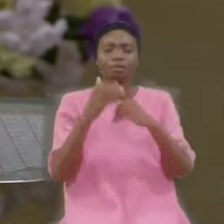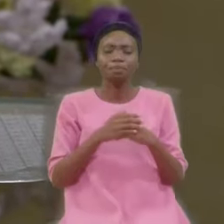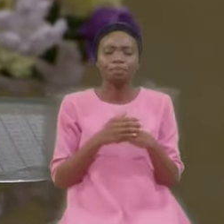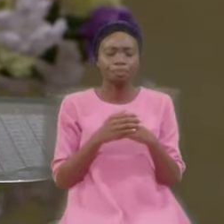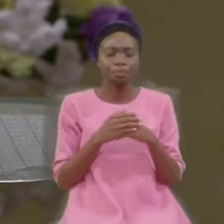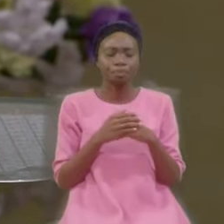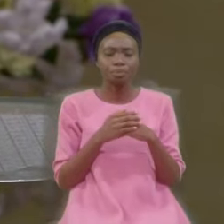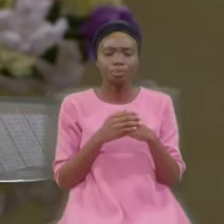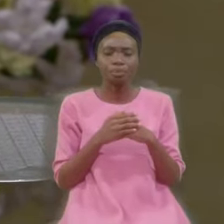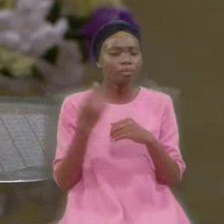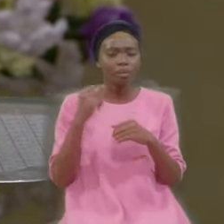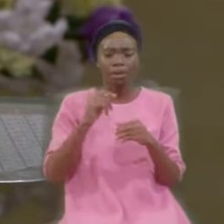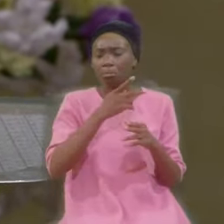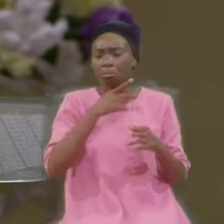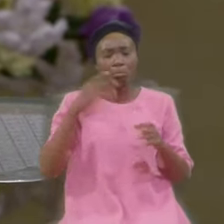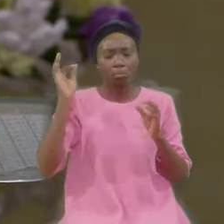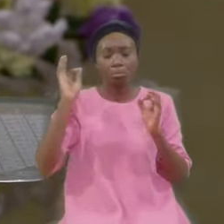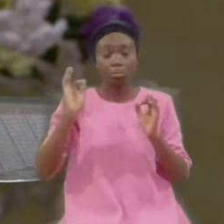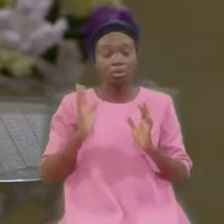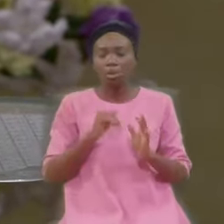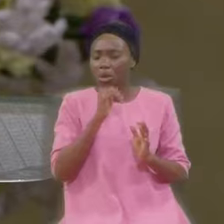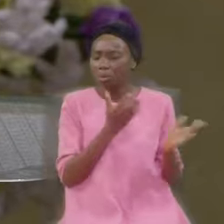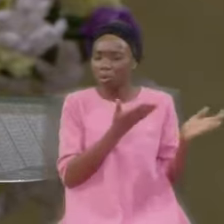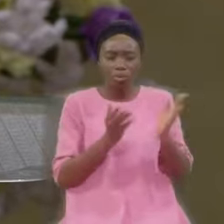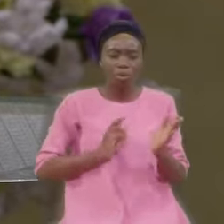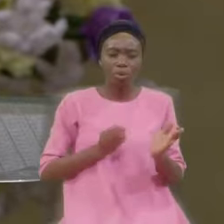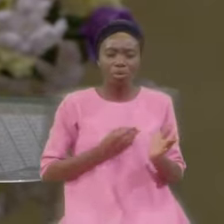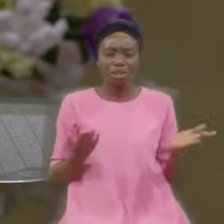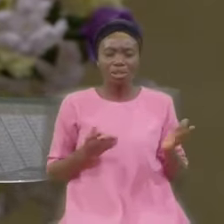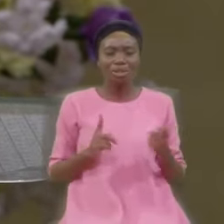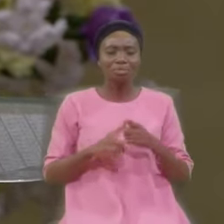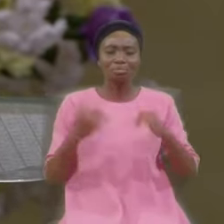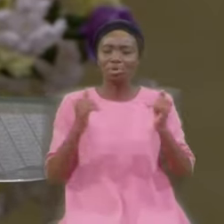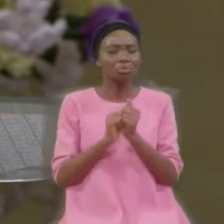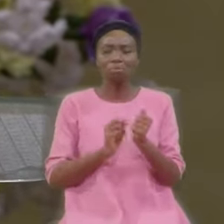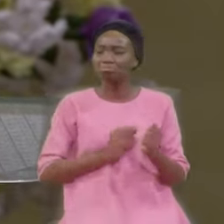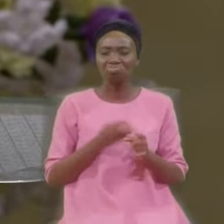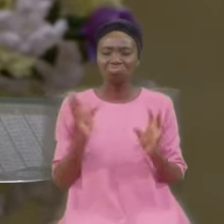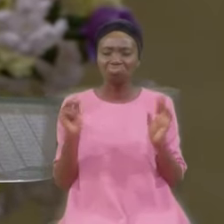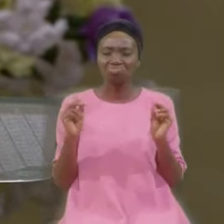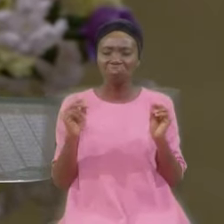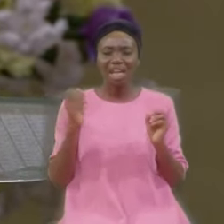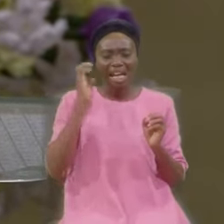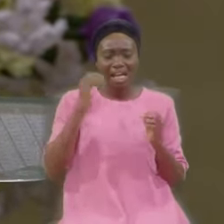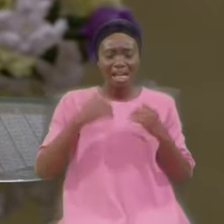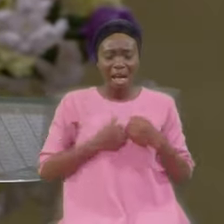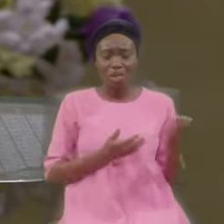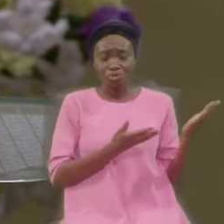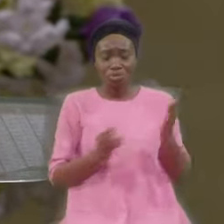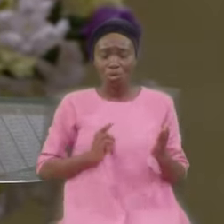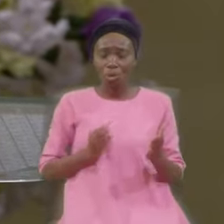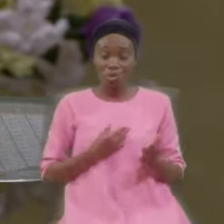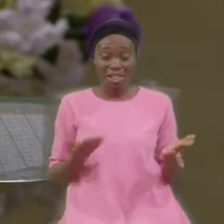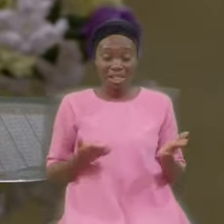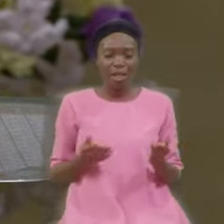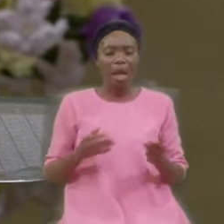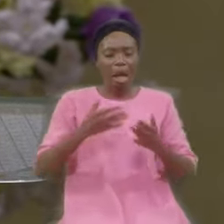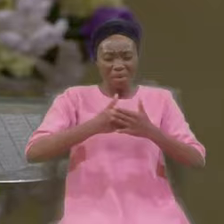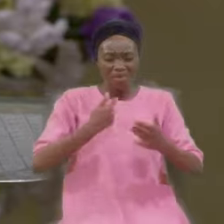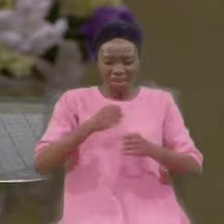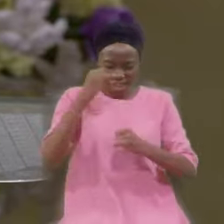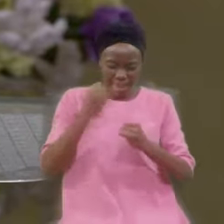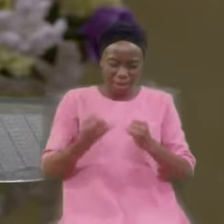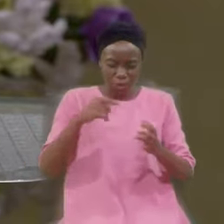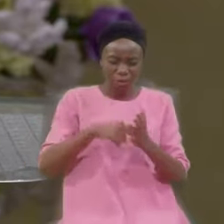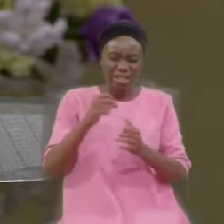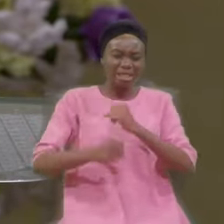here to entertain us. He has given us a message from God that this year, before the end of this year, in Deeper Life there will be no